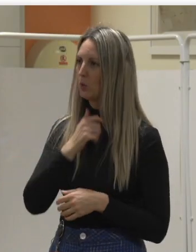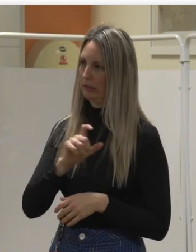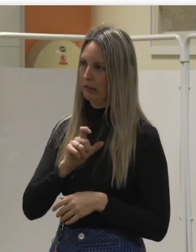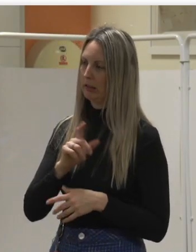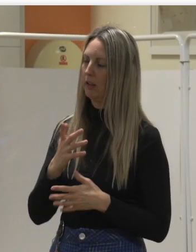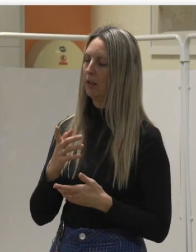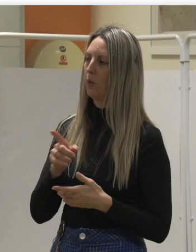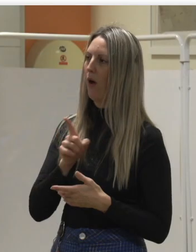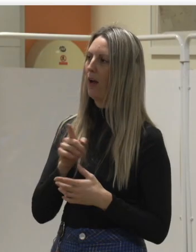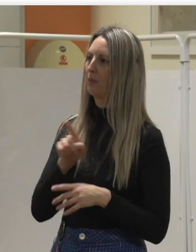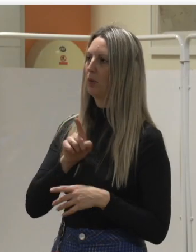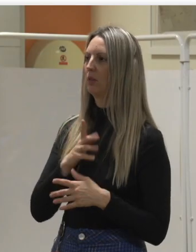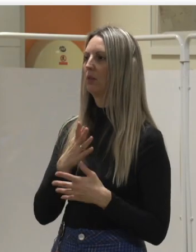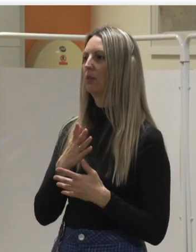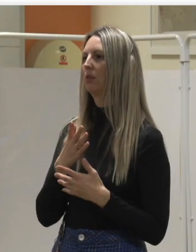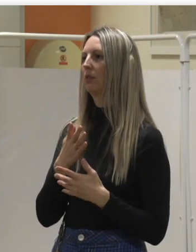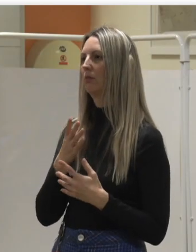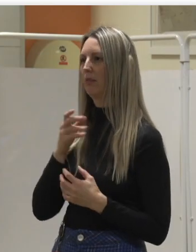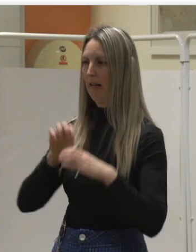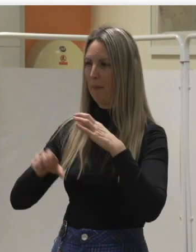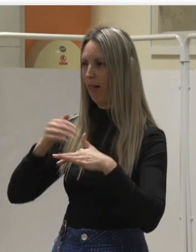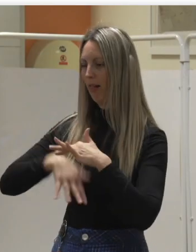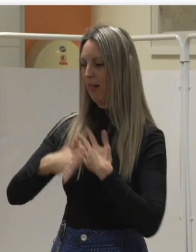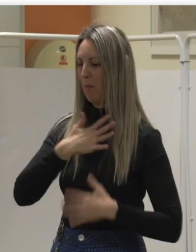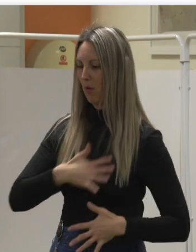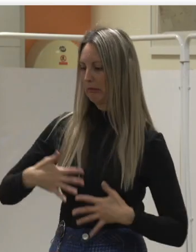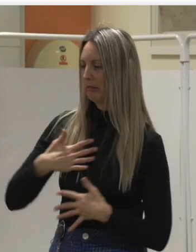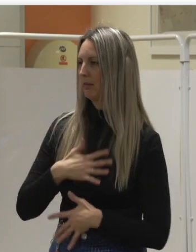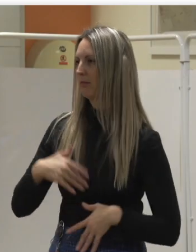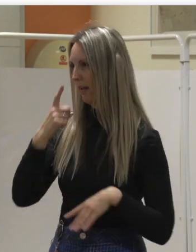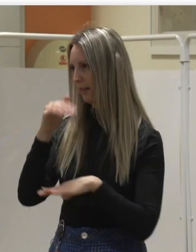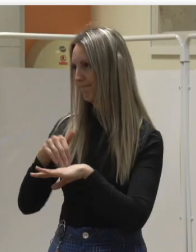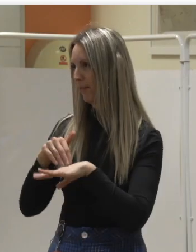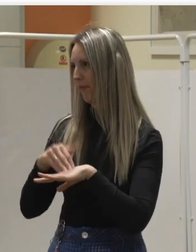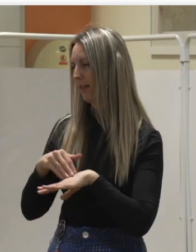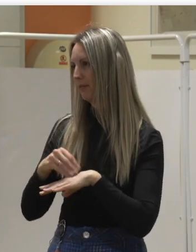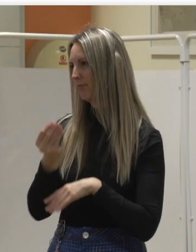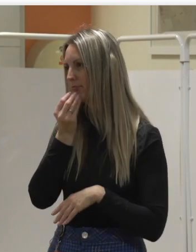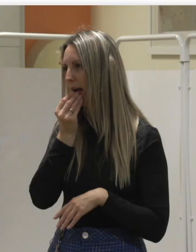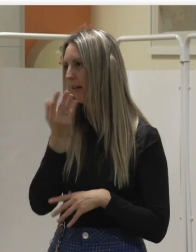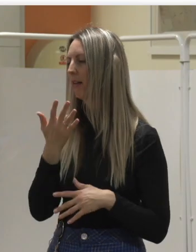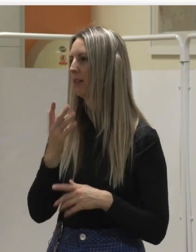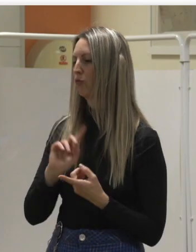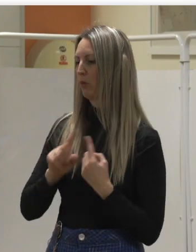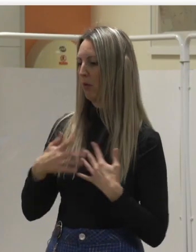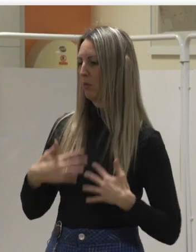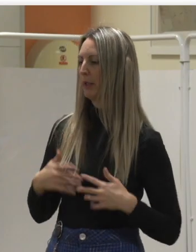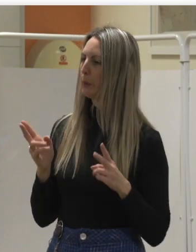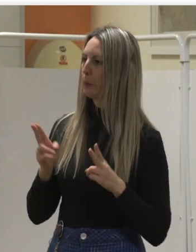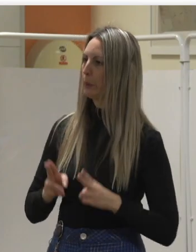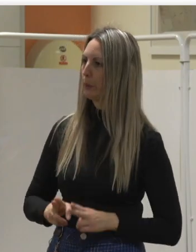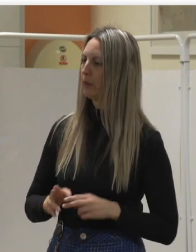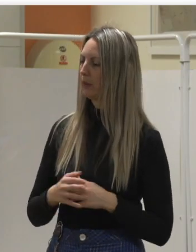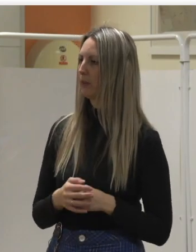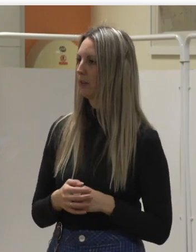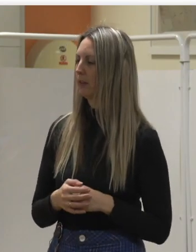called tumor necrosis factor or similar chemical which is produced. There is an inflammatory response, and it has effect on